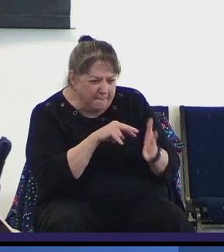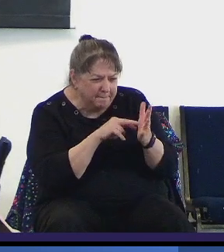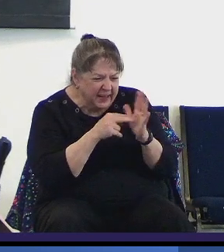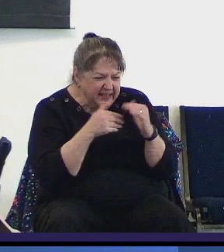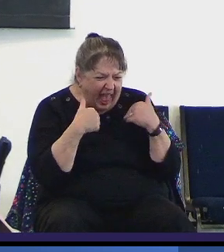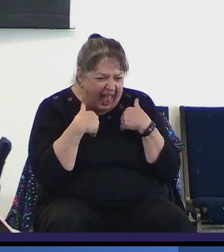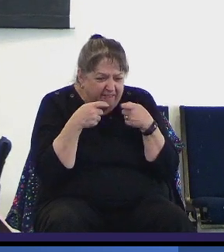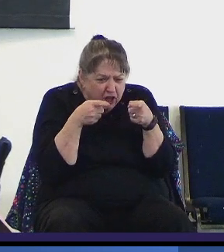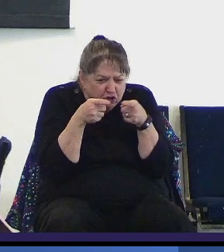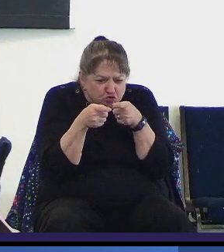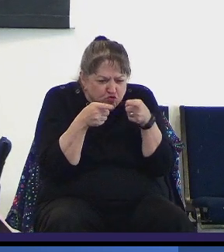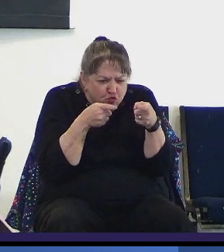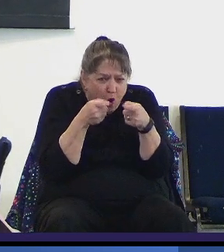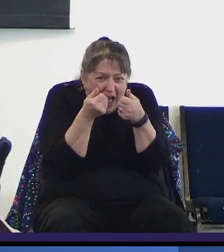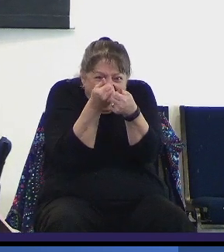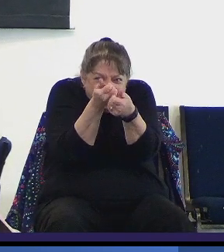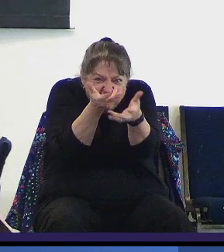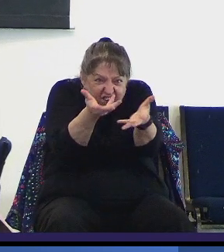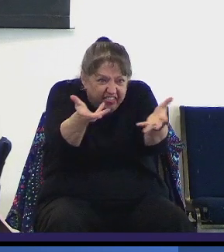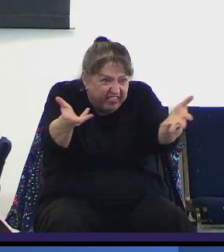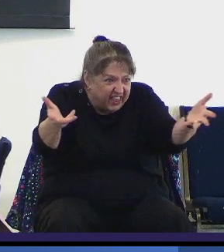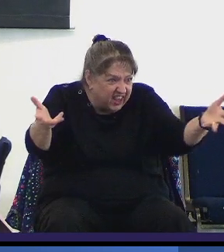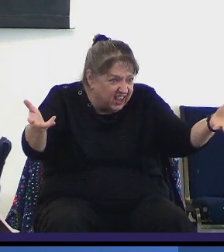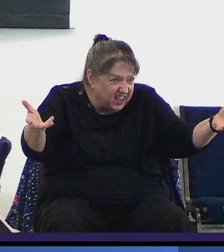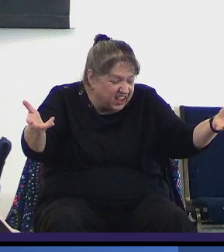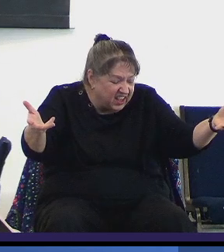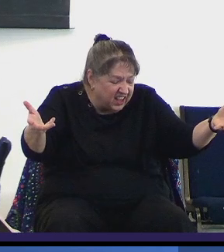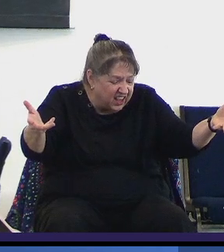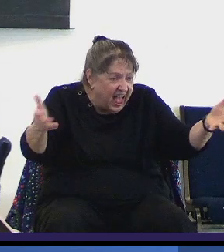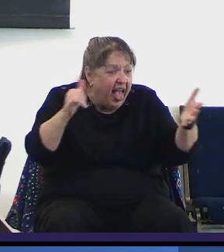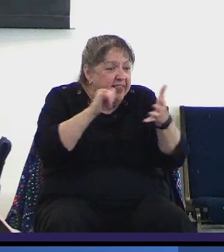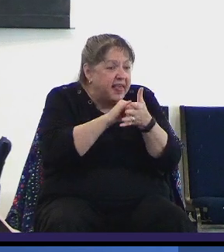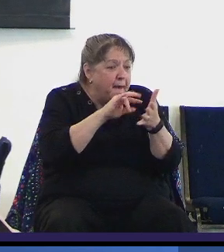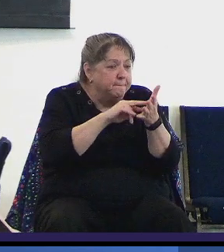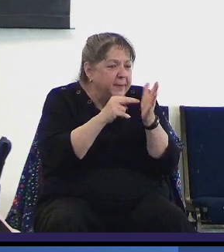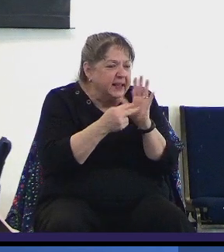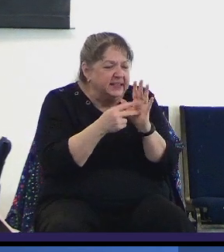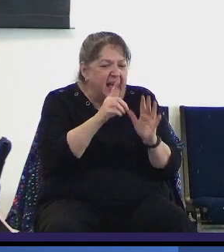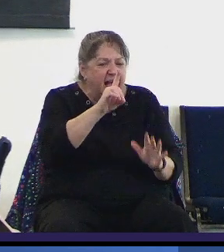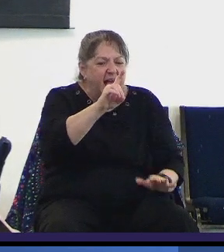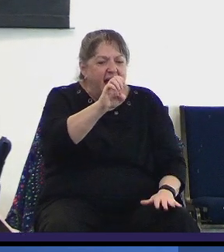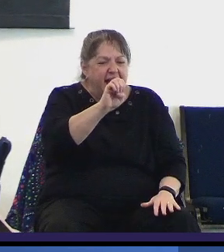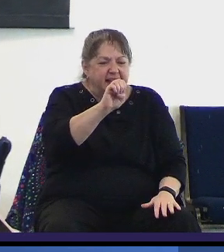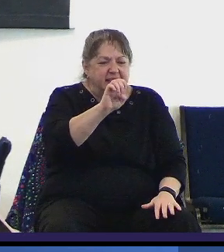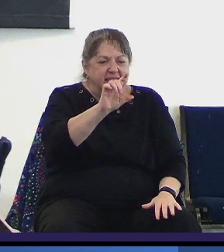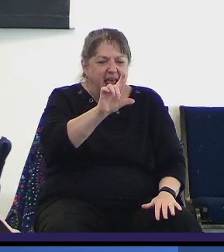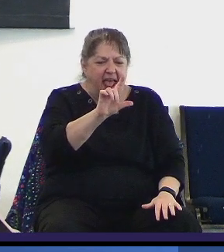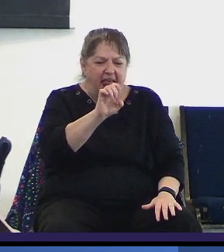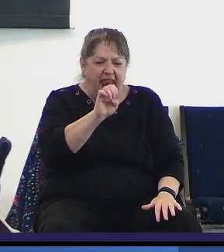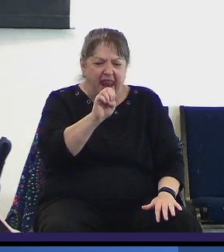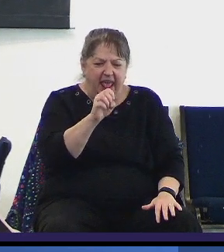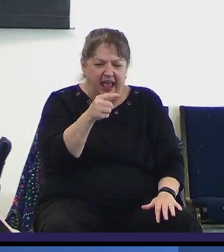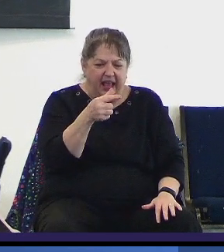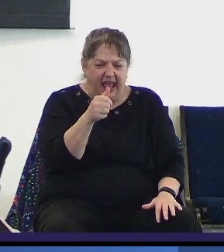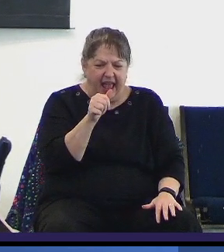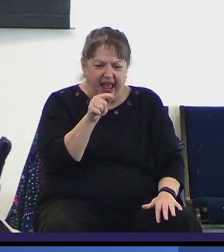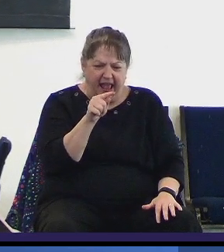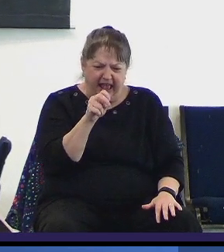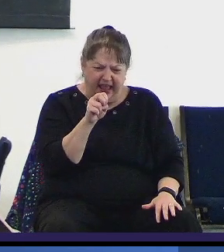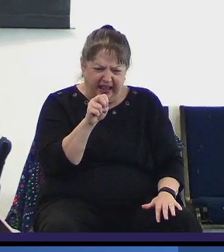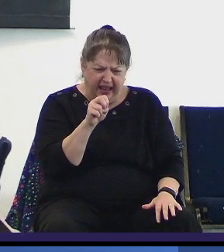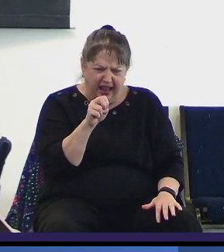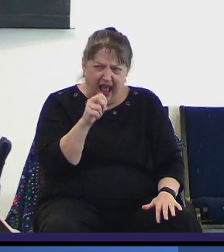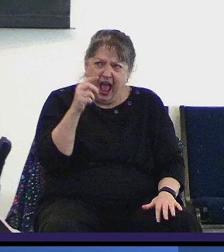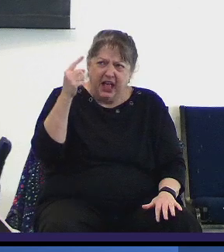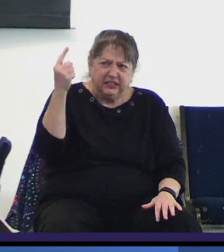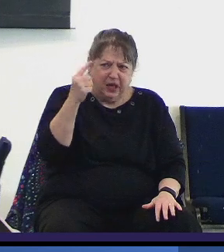have a delegated authority to control all the spheres of life. That's who he is. That's who he's